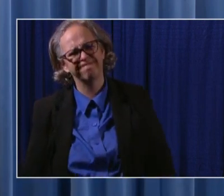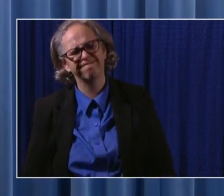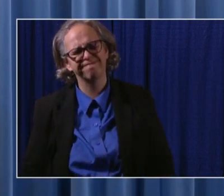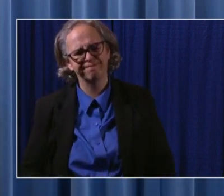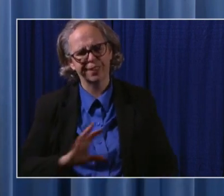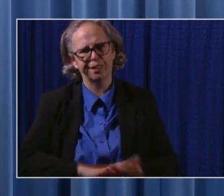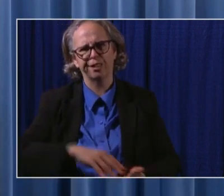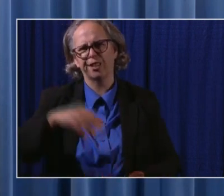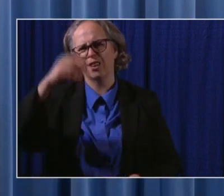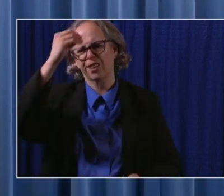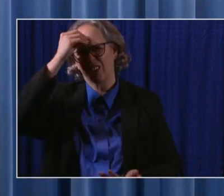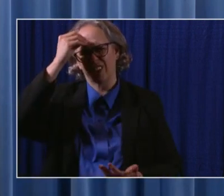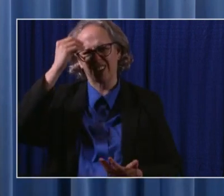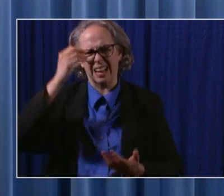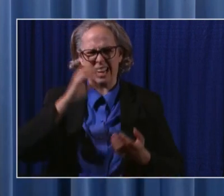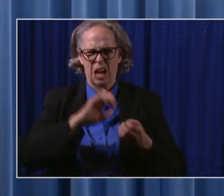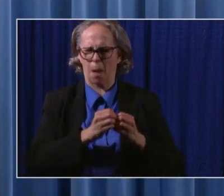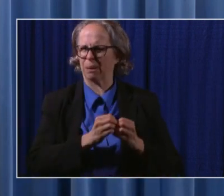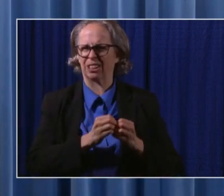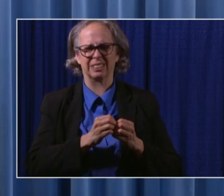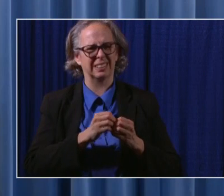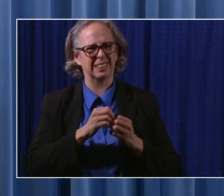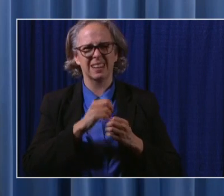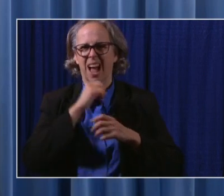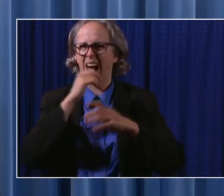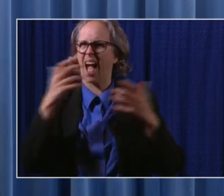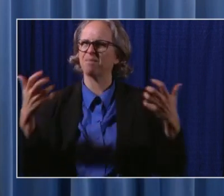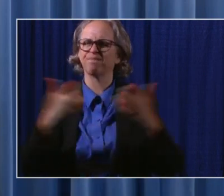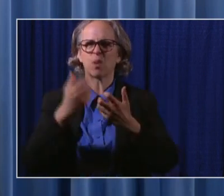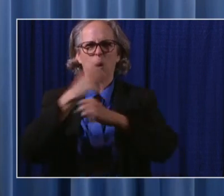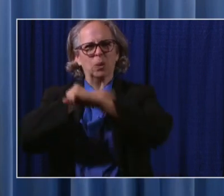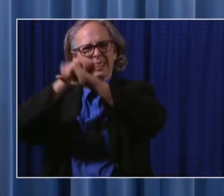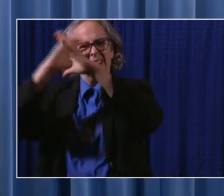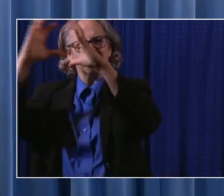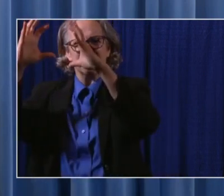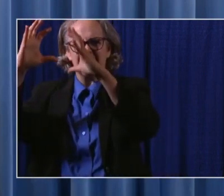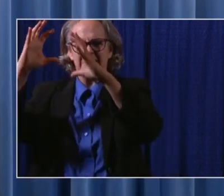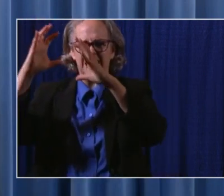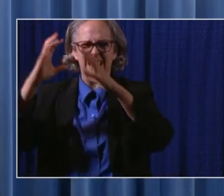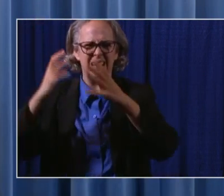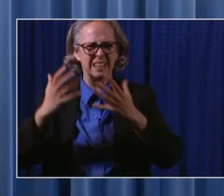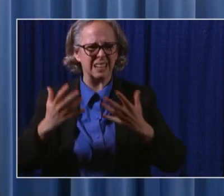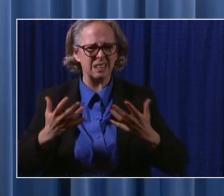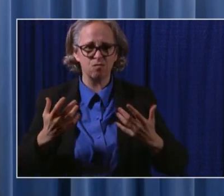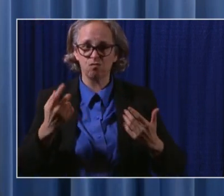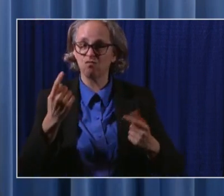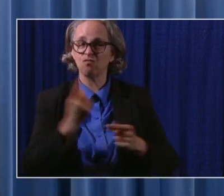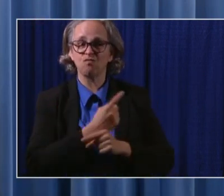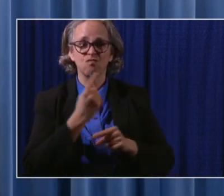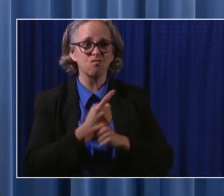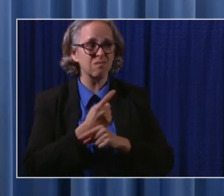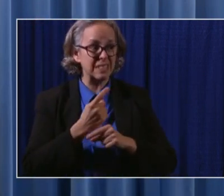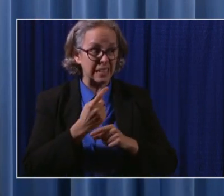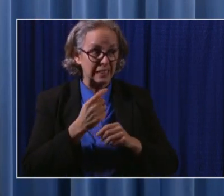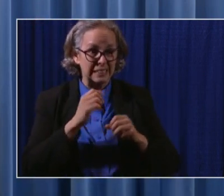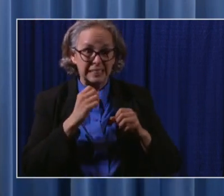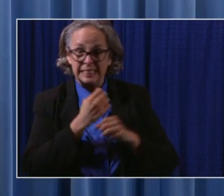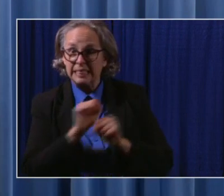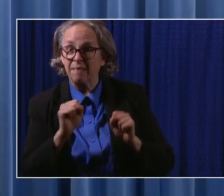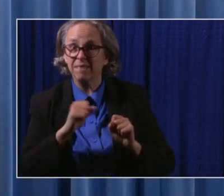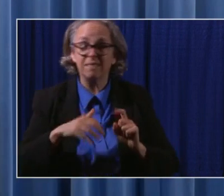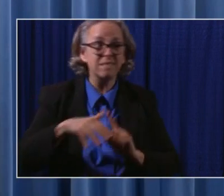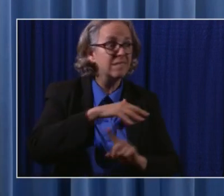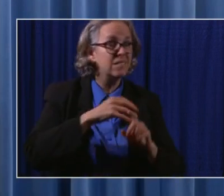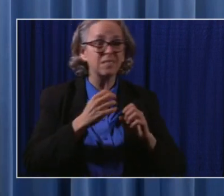that we cannot have a regular, safe fair in the Ohio